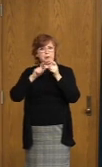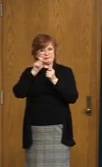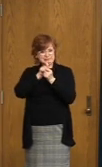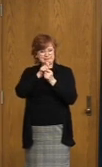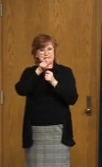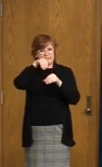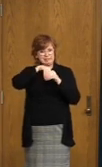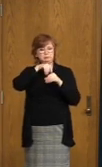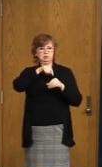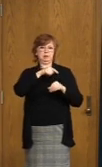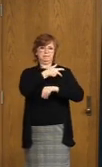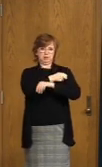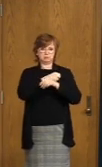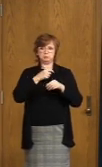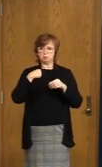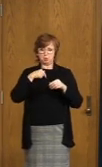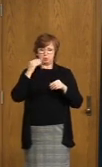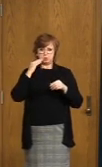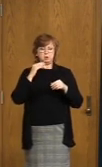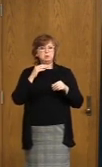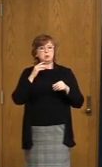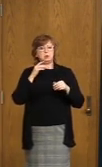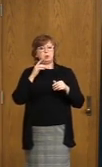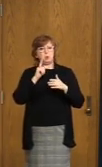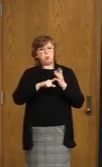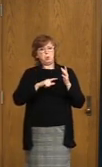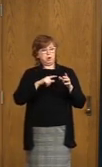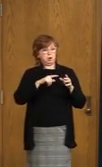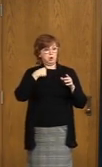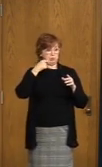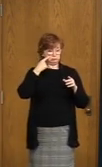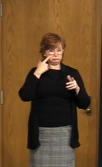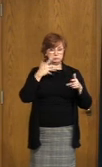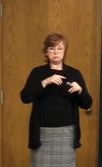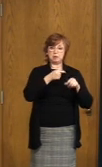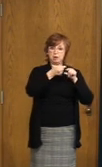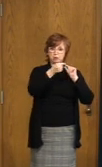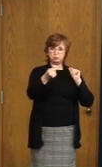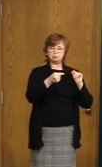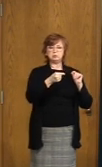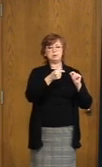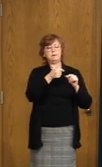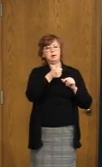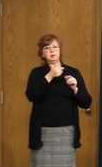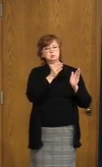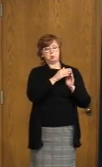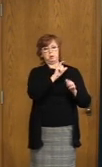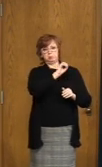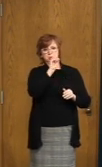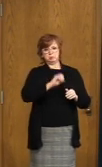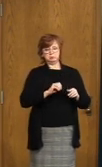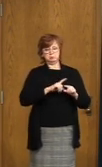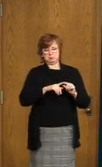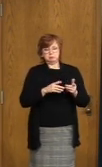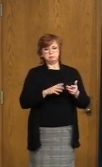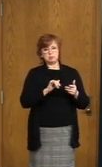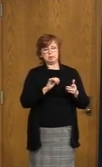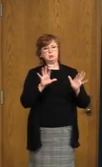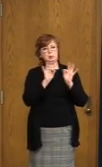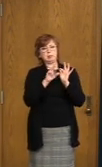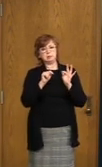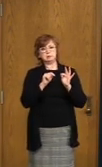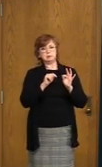the adverse events so far have been expected. And of course, the risk-benefit, actually there's no comparison to the benefit of